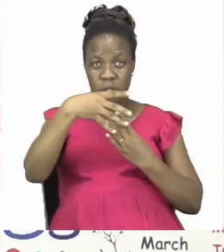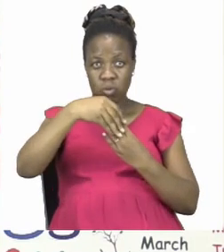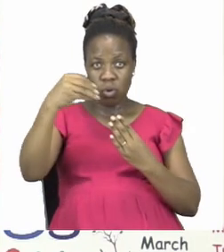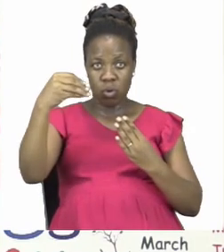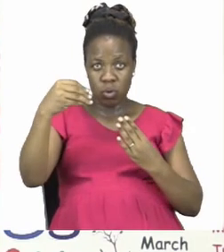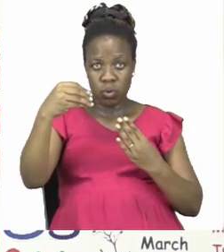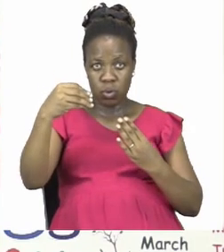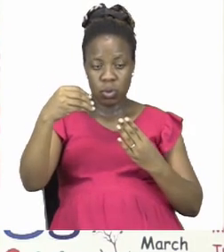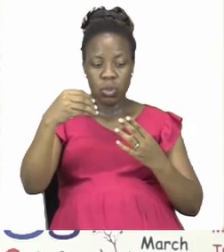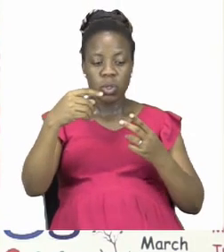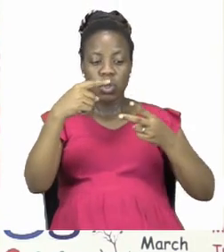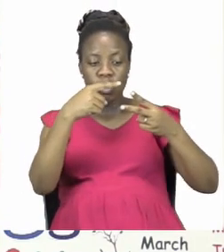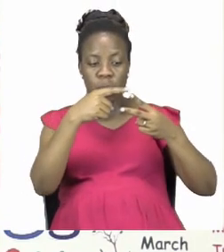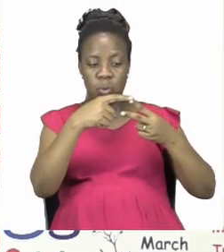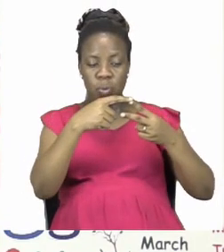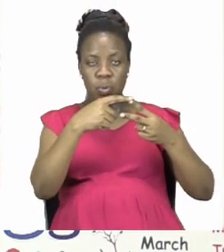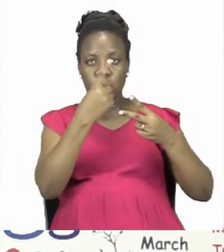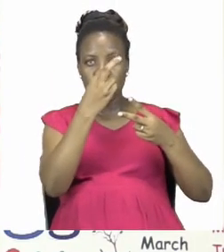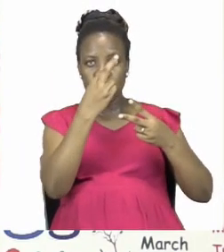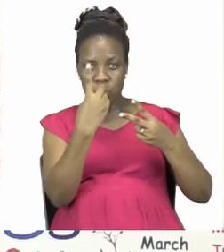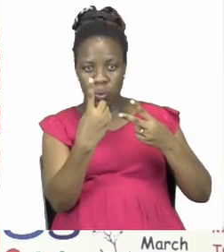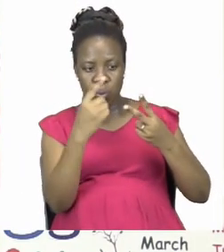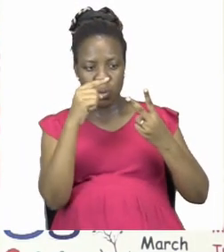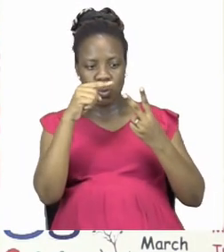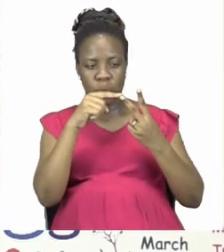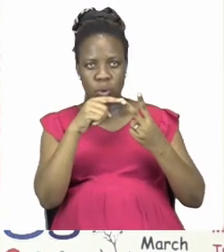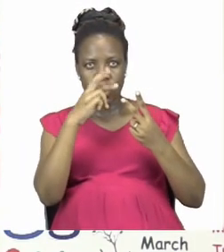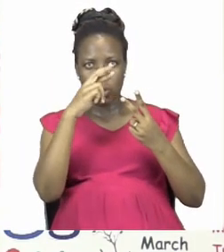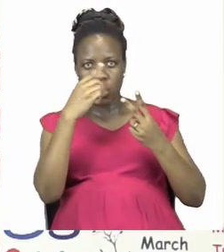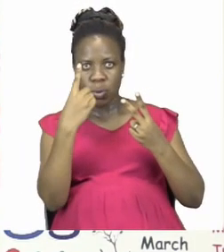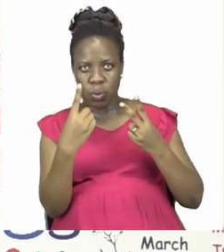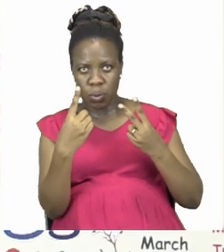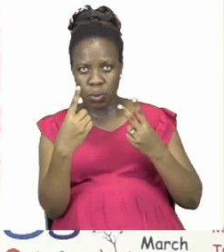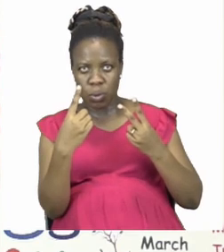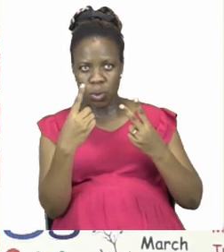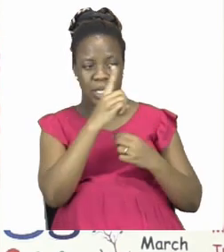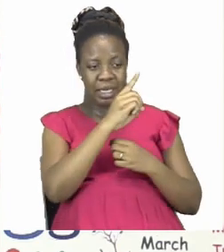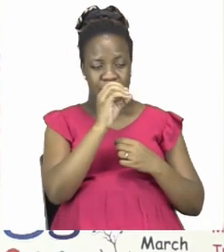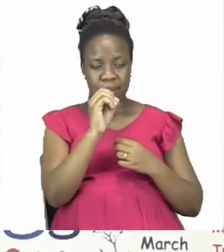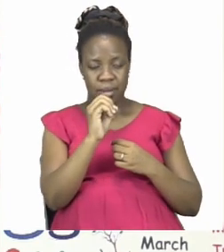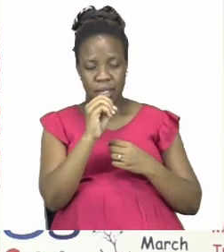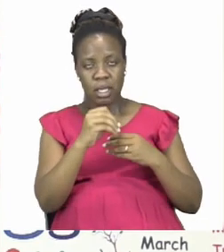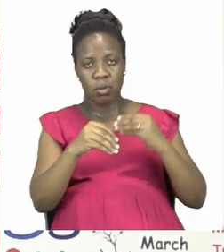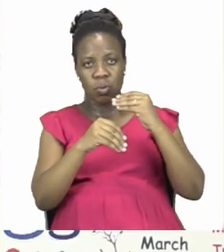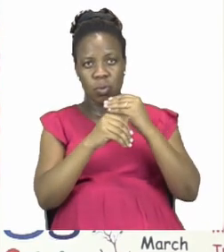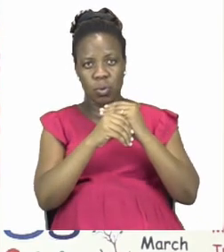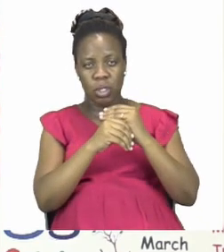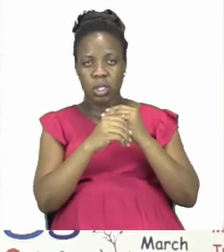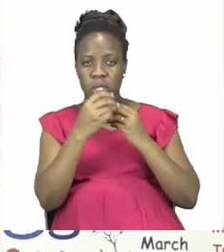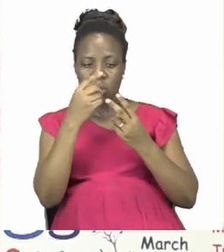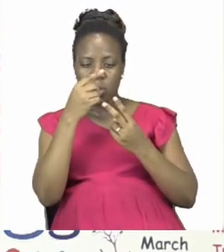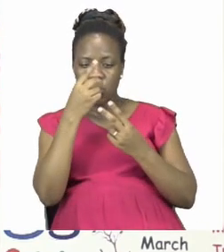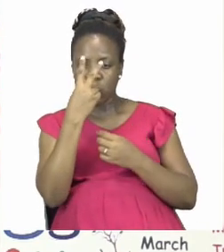$2. So 10 plus 2 is equal to 12. That's right, everyone.